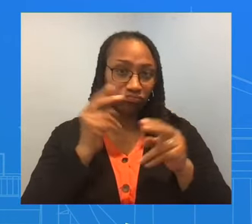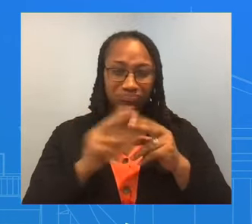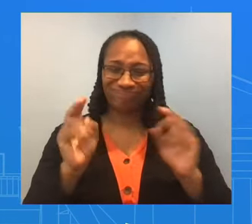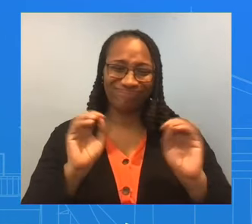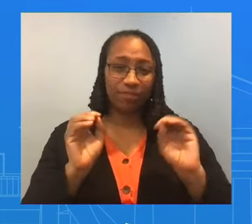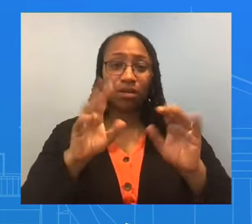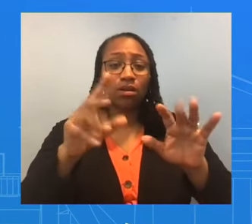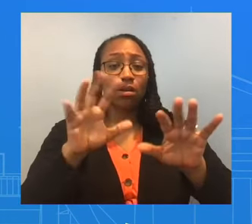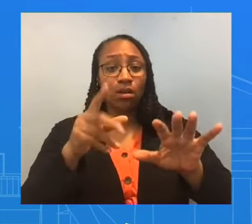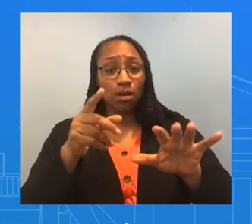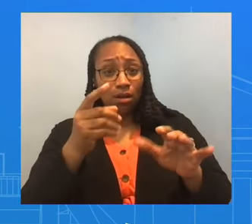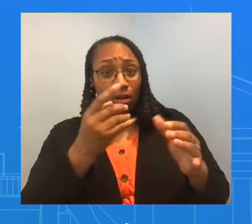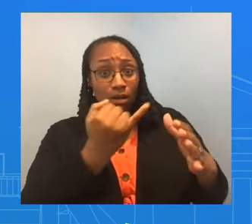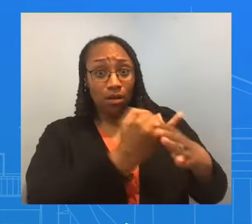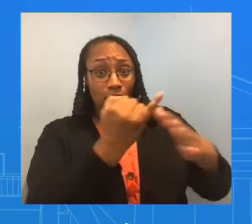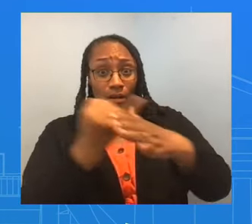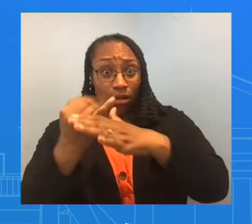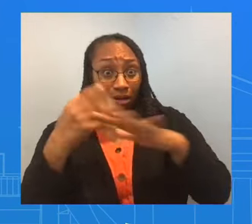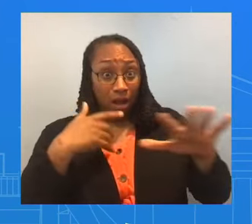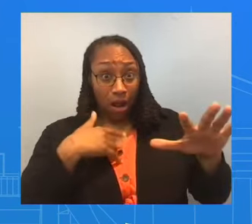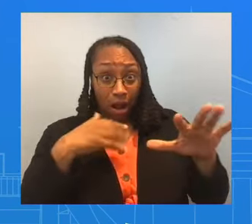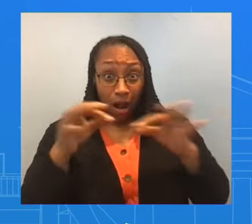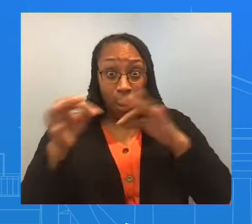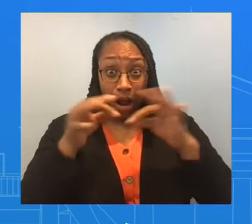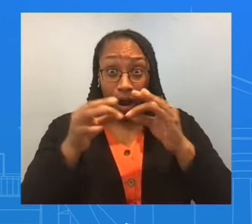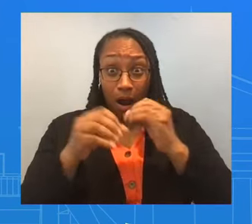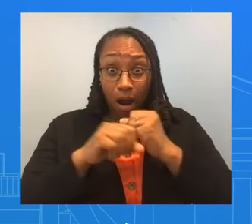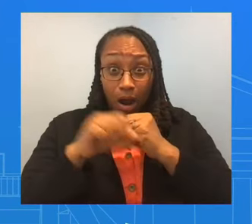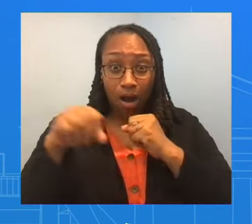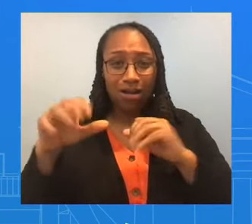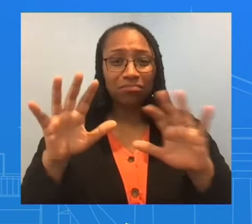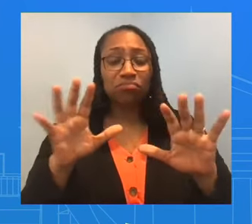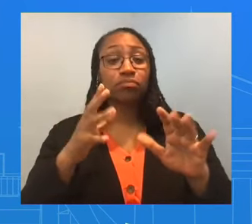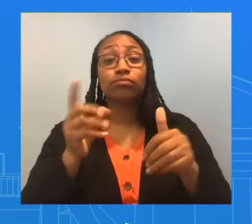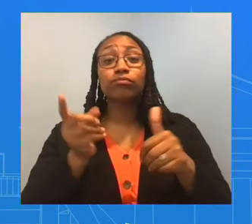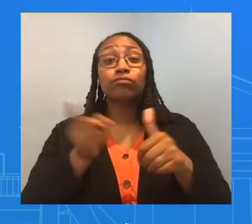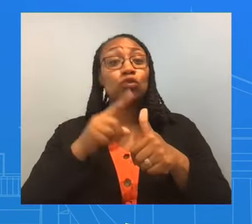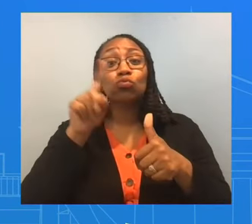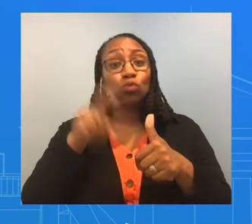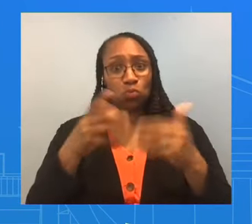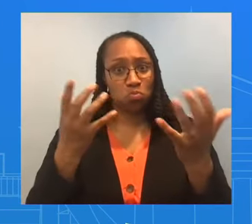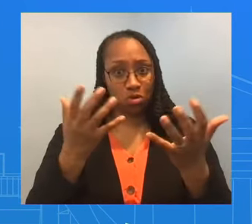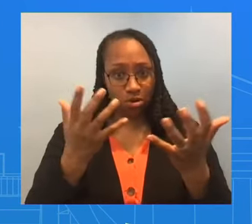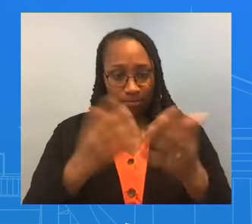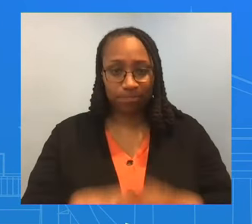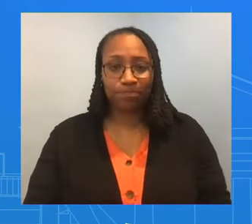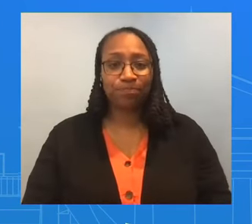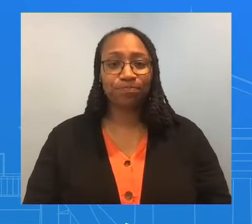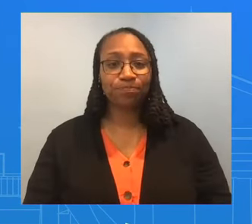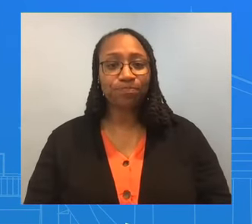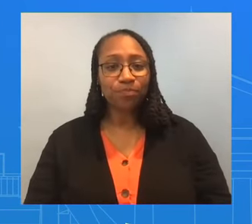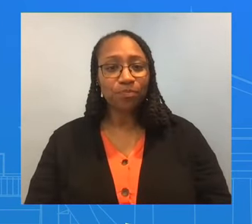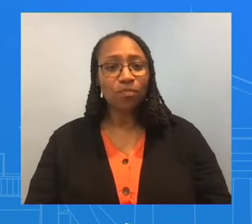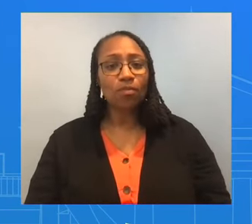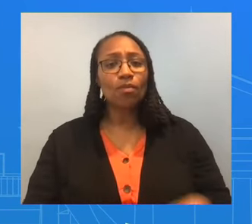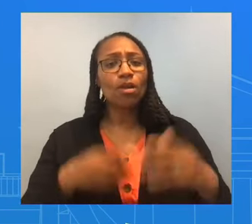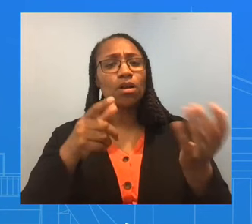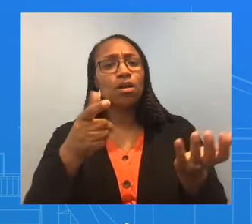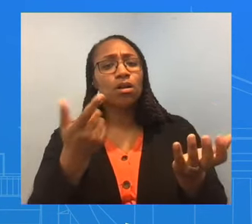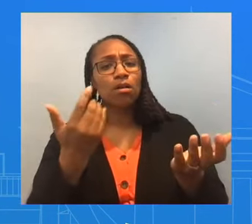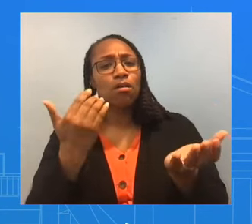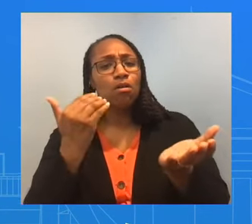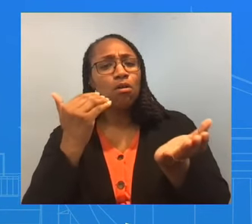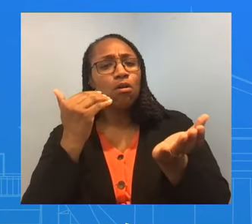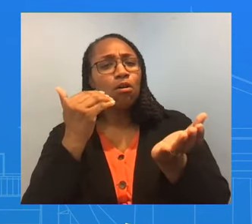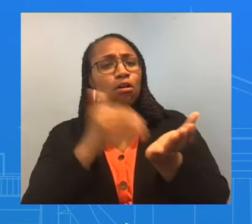All right. First question is this. You've spoken often about your efforts ongoing to secure the release and return